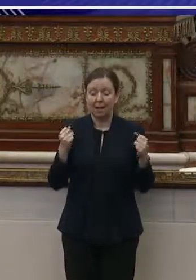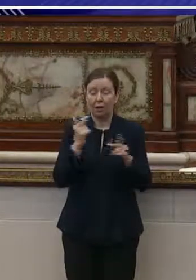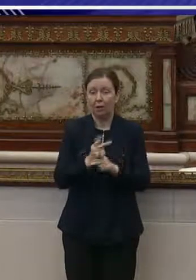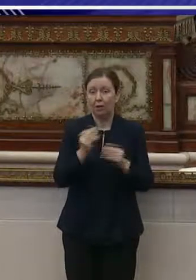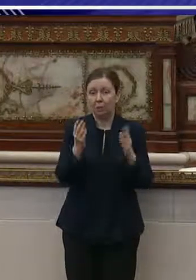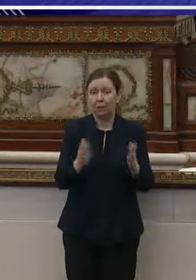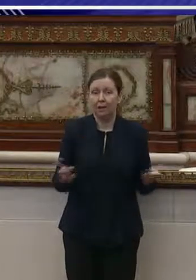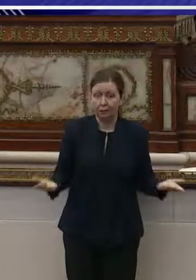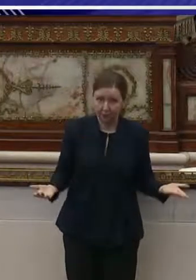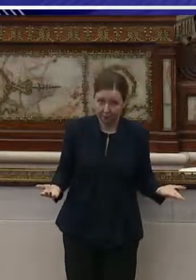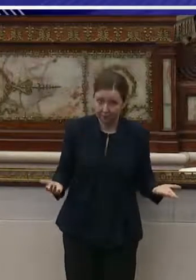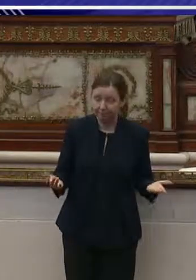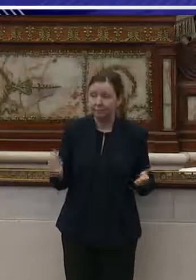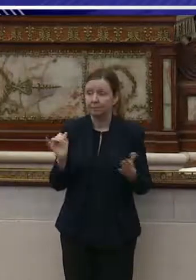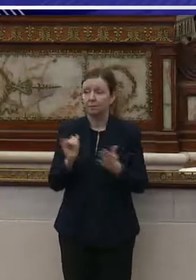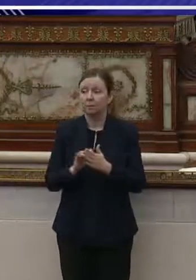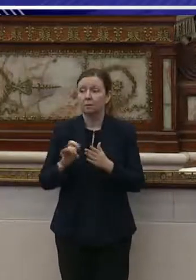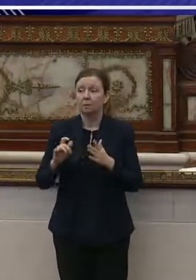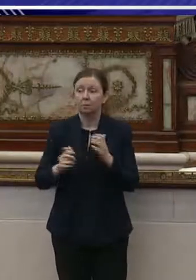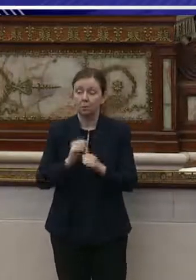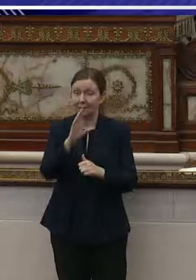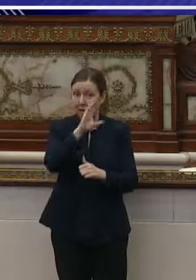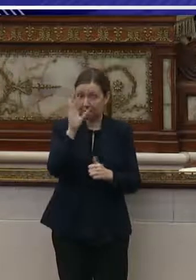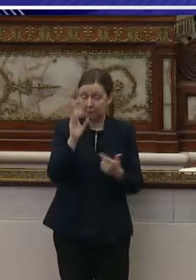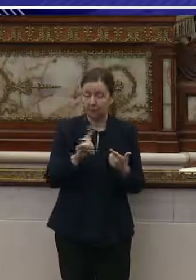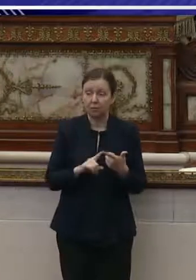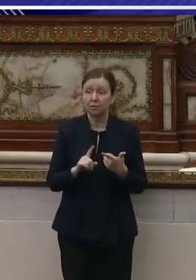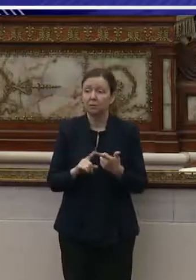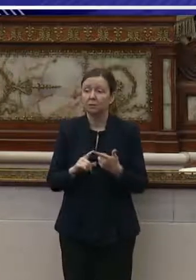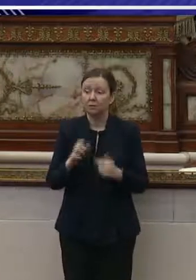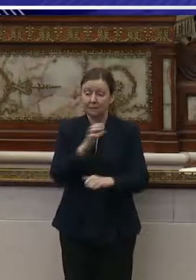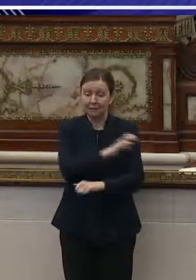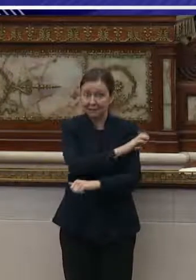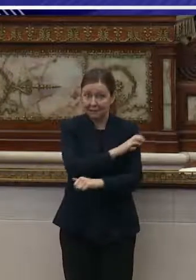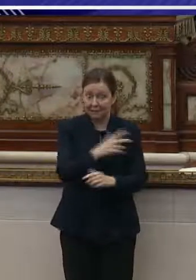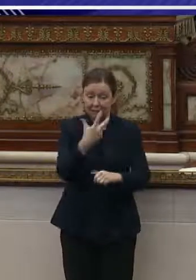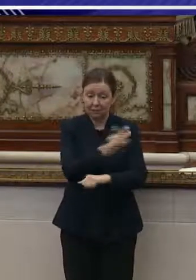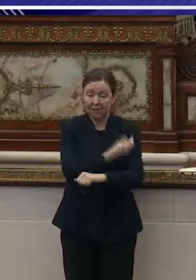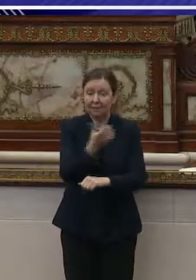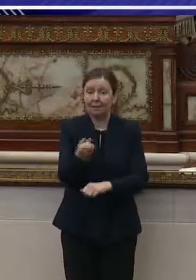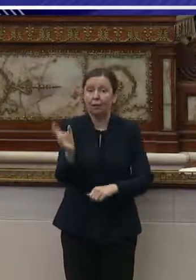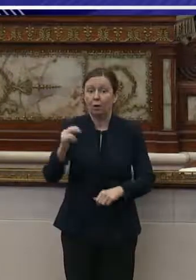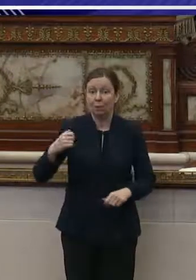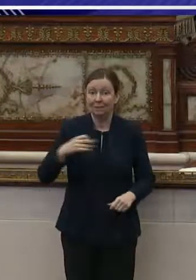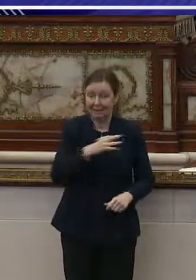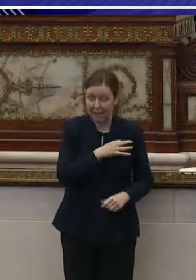providers. So it was largely hospitals and clinics that were vaccinating their own staff.